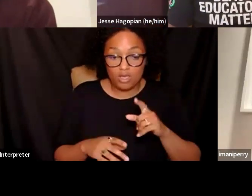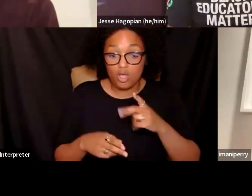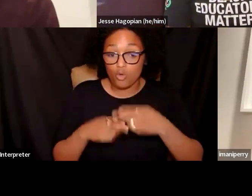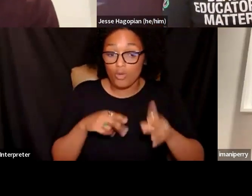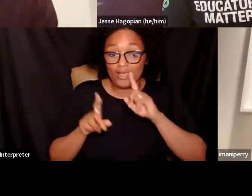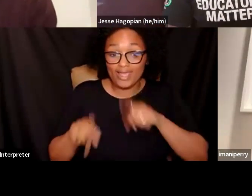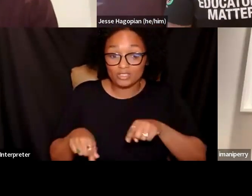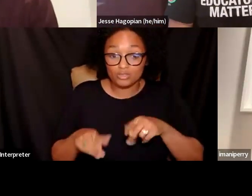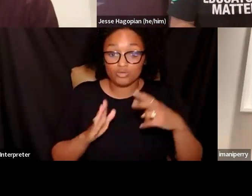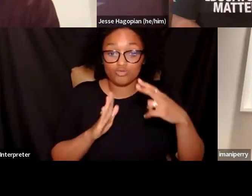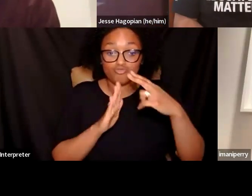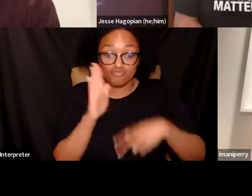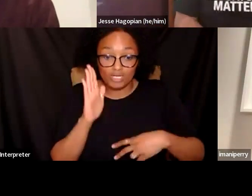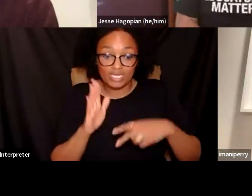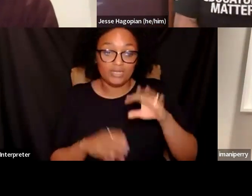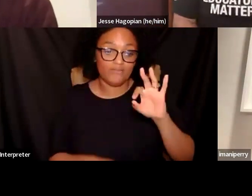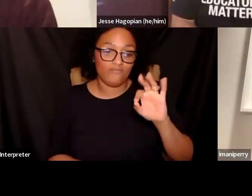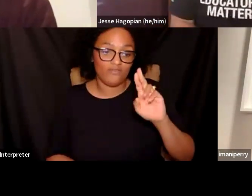No doubt.